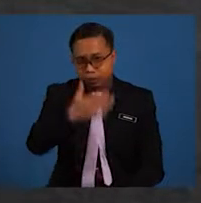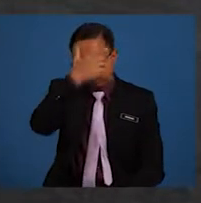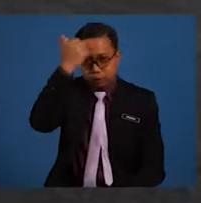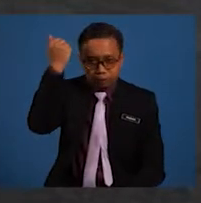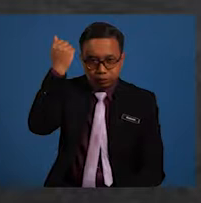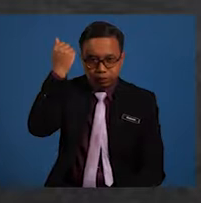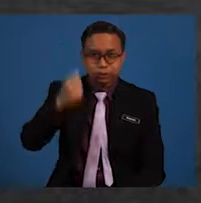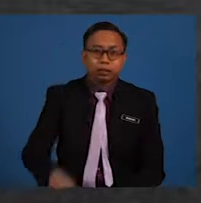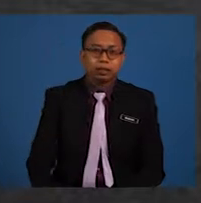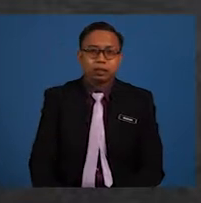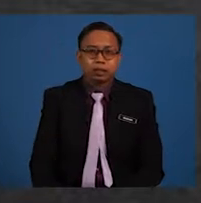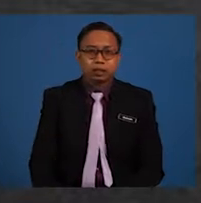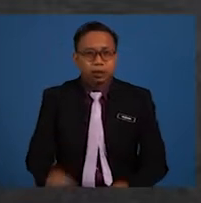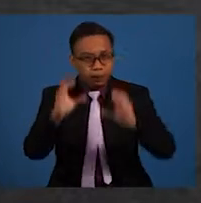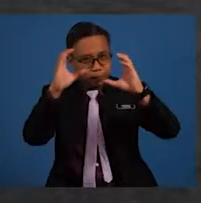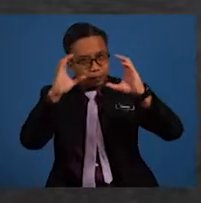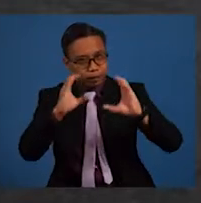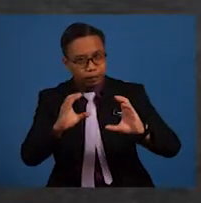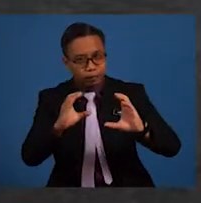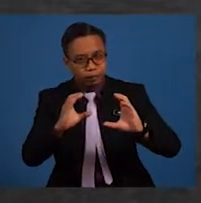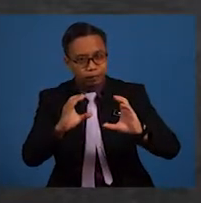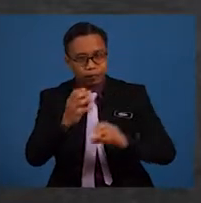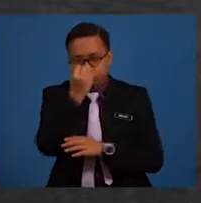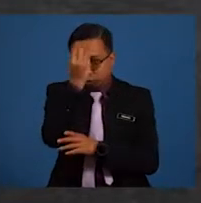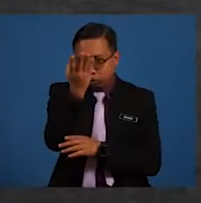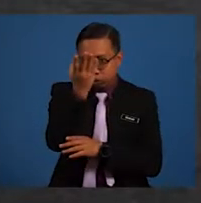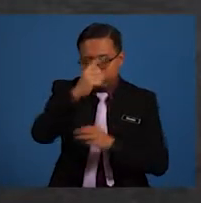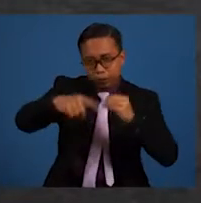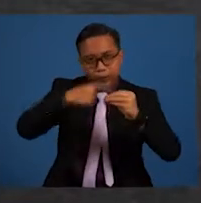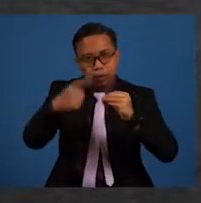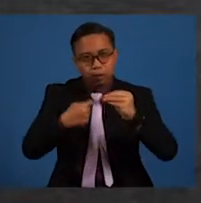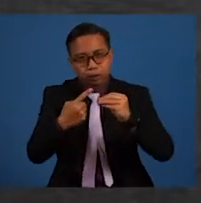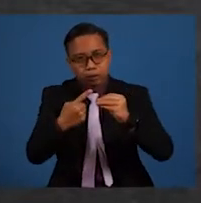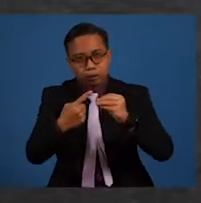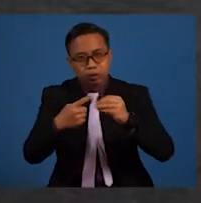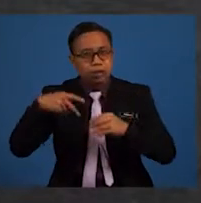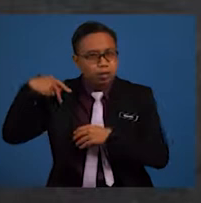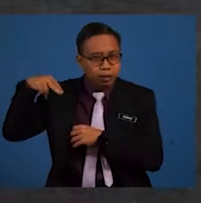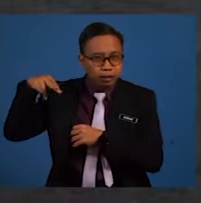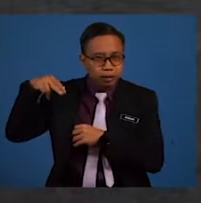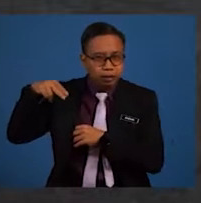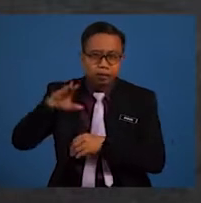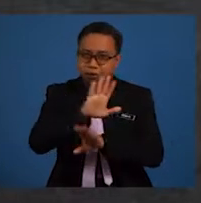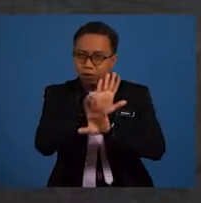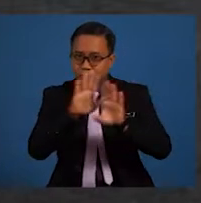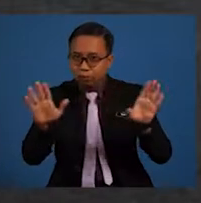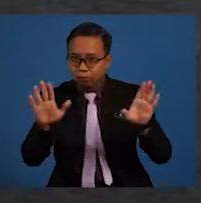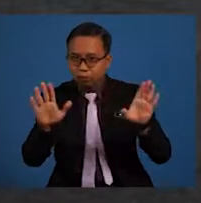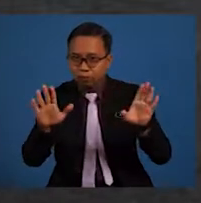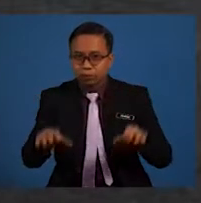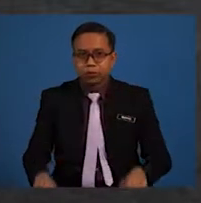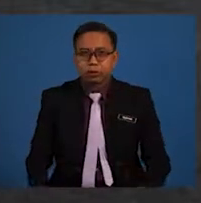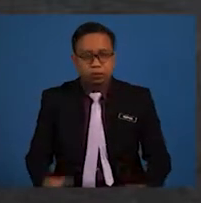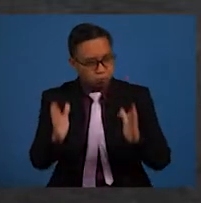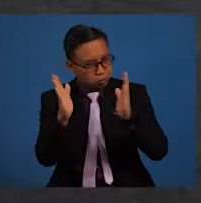Because the paragraph talks about bowed legs, but not